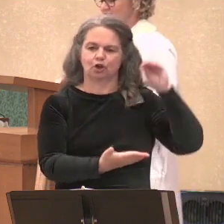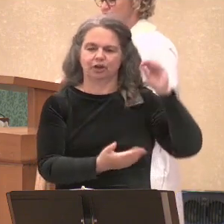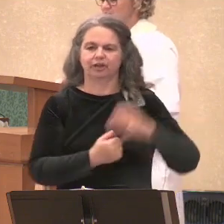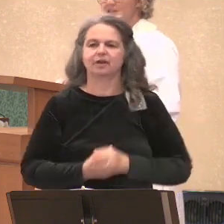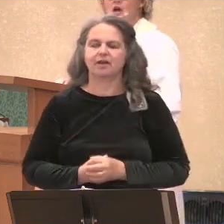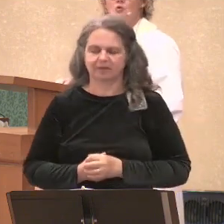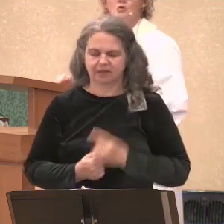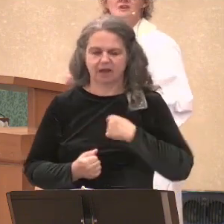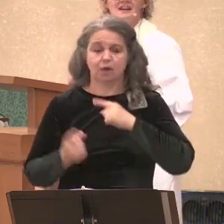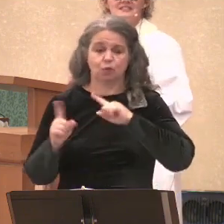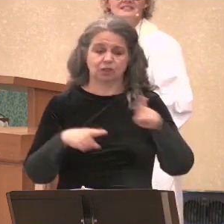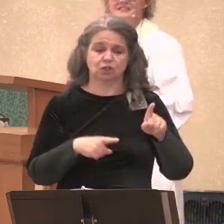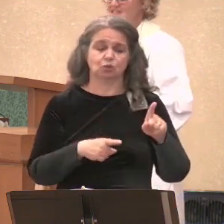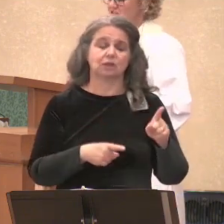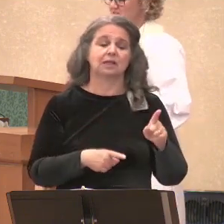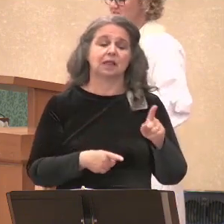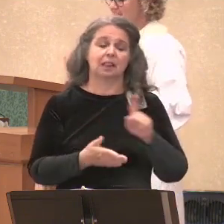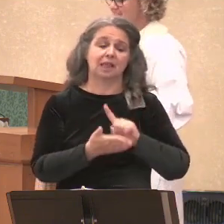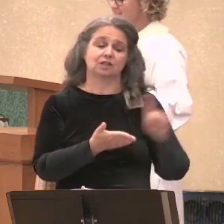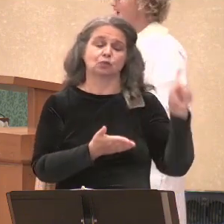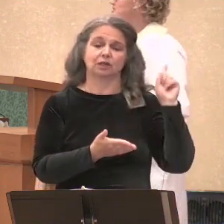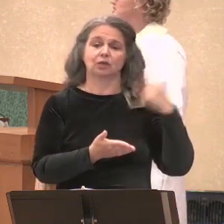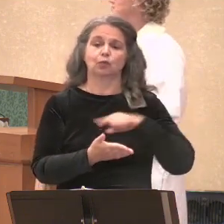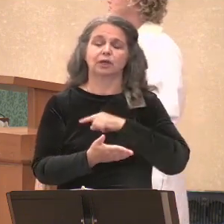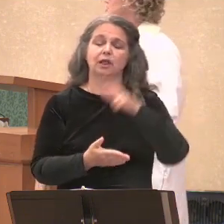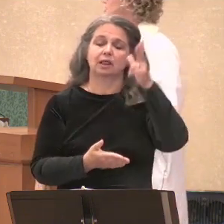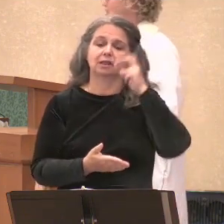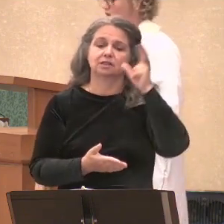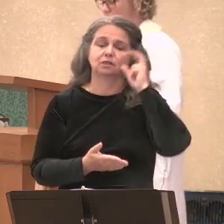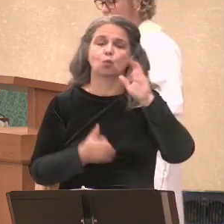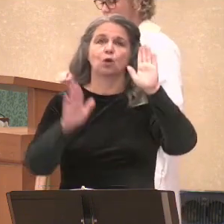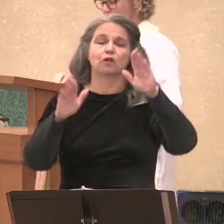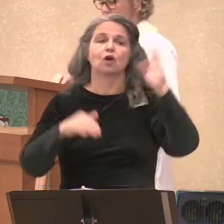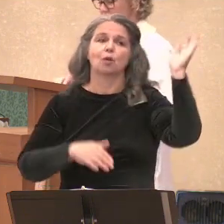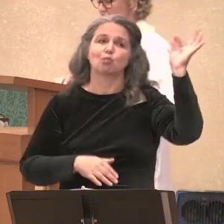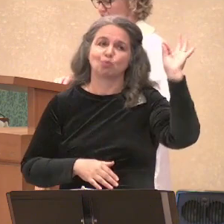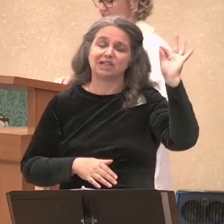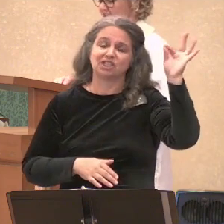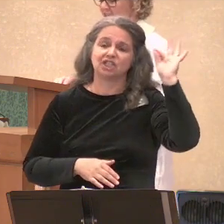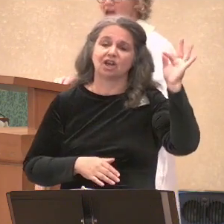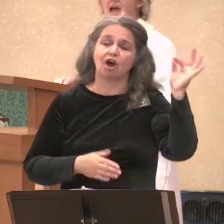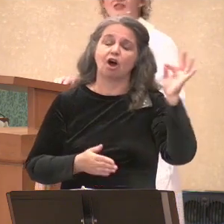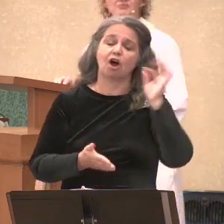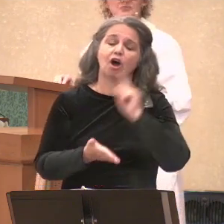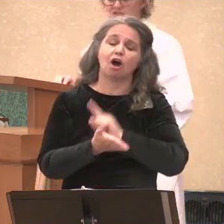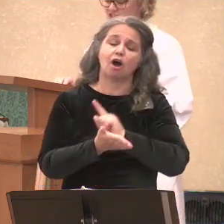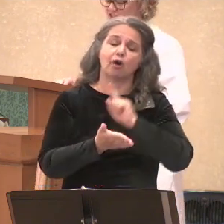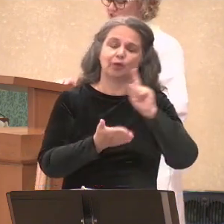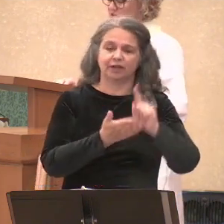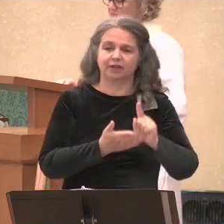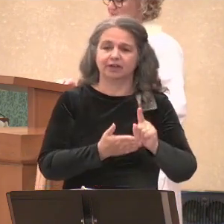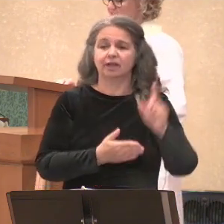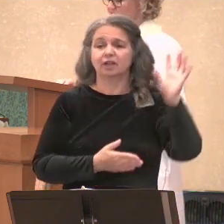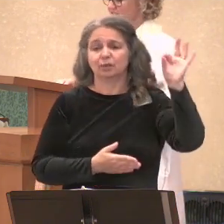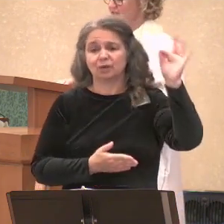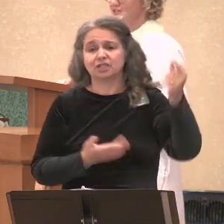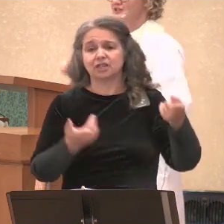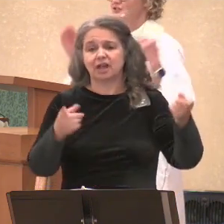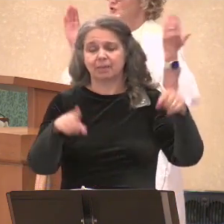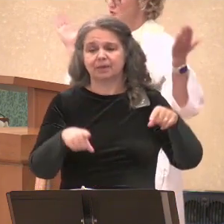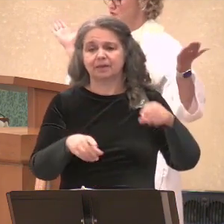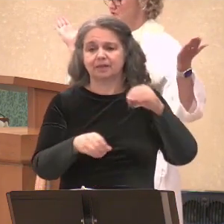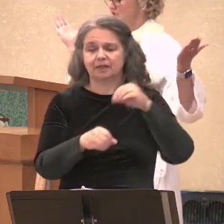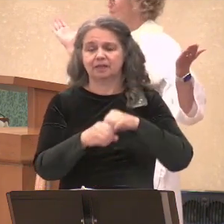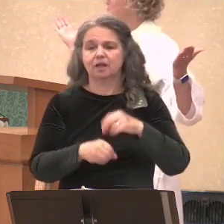this last week, where we got to listen to fantastic preaching all week long. The preaching took place